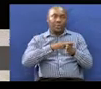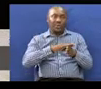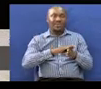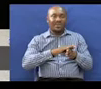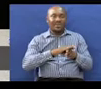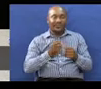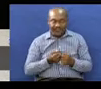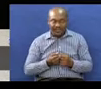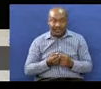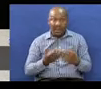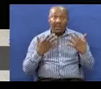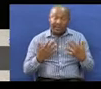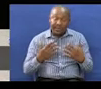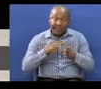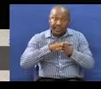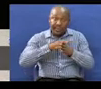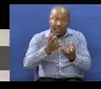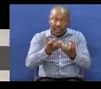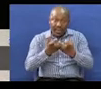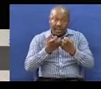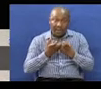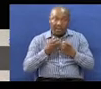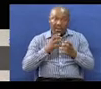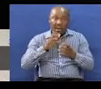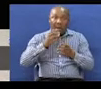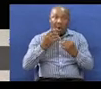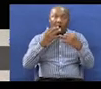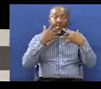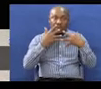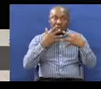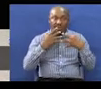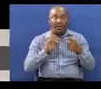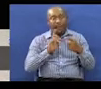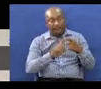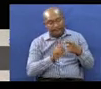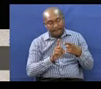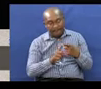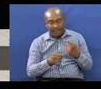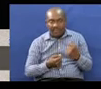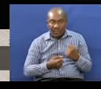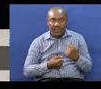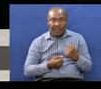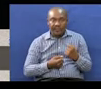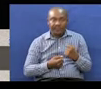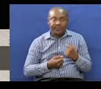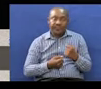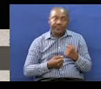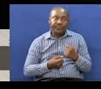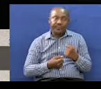need oxygen? We need oxygen in order for the following reason, that is, uses of oxygen.